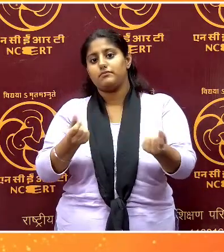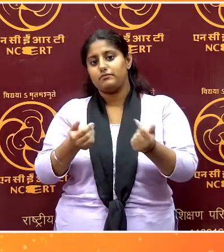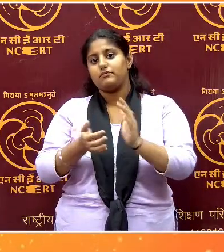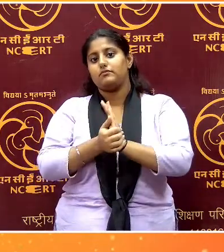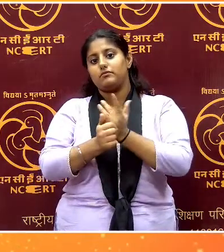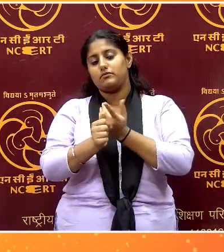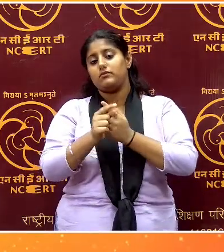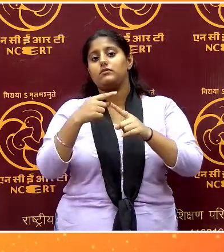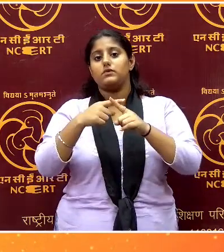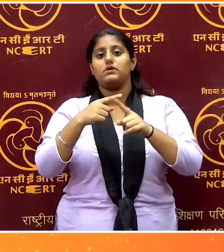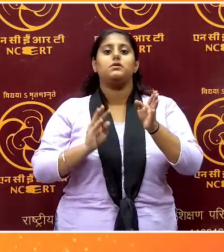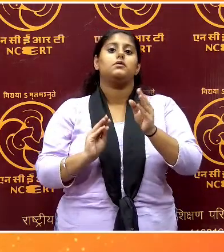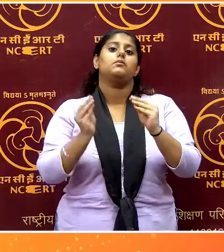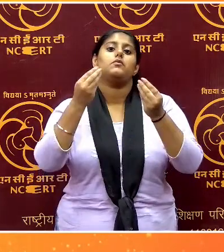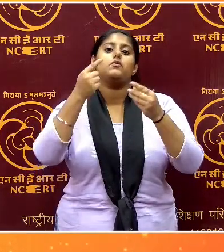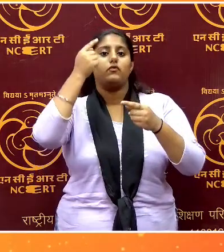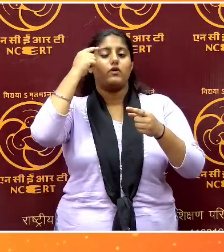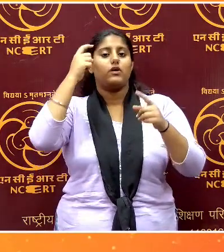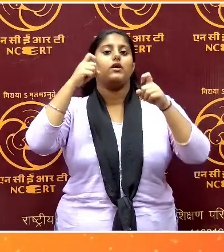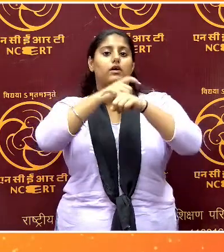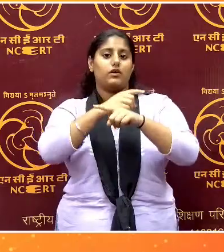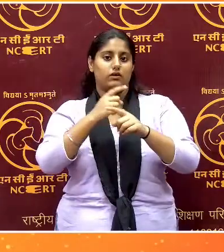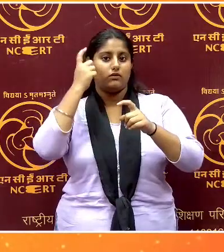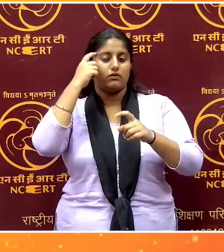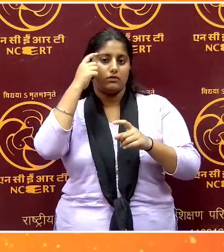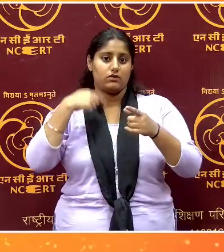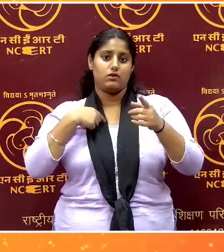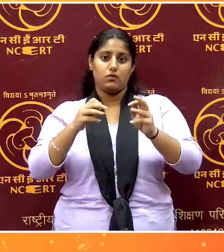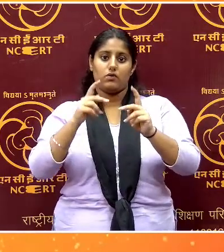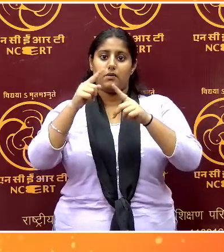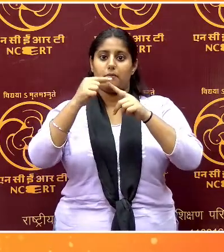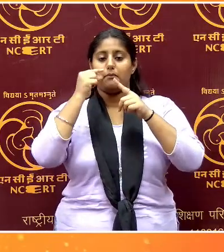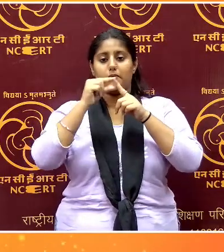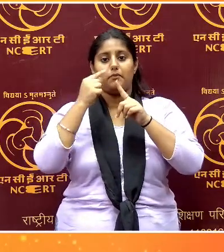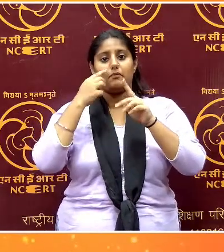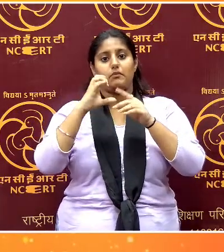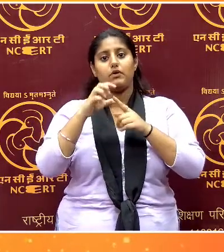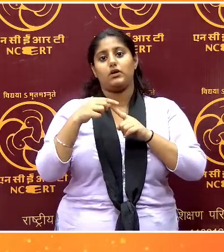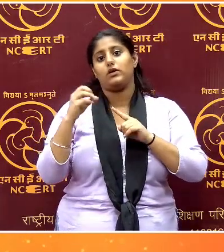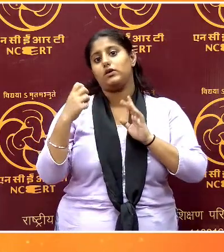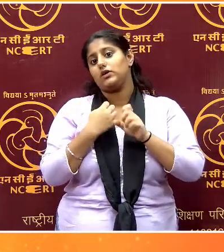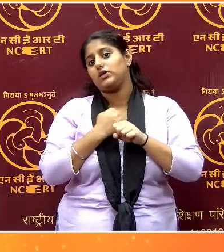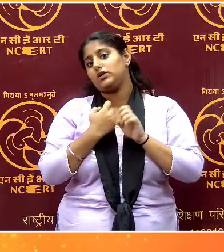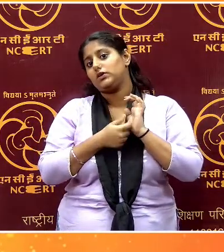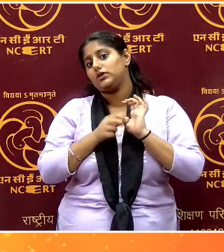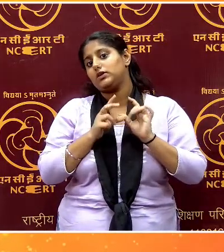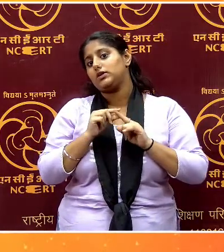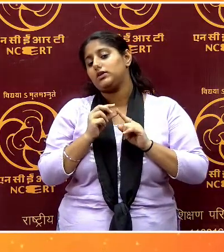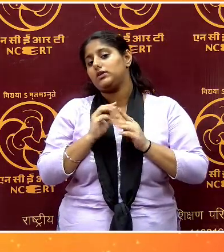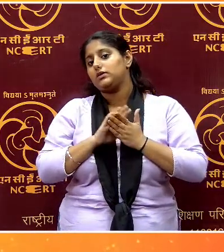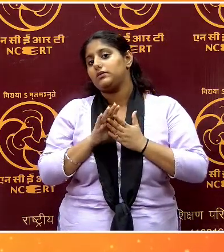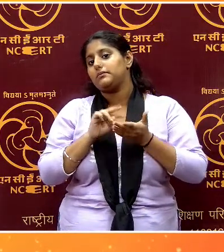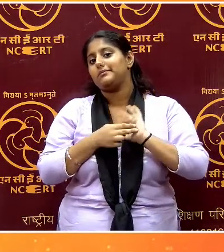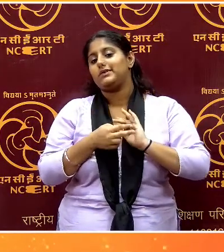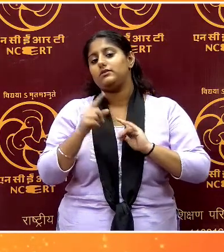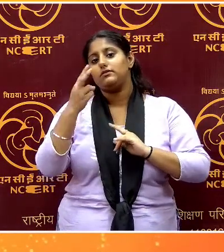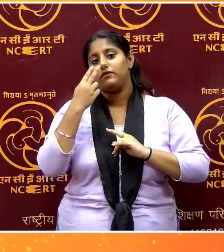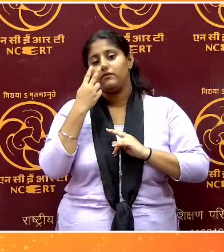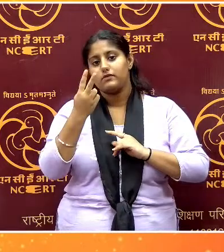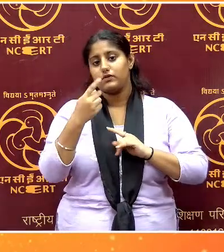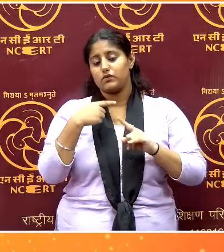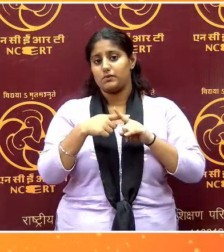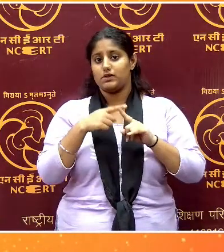critical thinking. Okay. So what are pictographs, children? They are one visual and suggestive